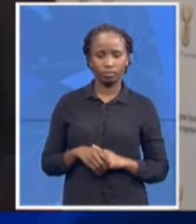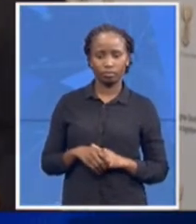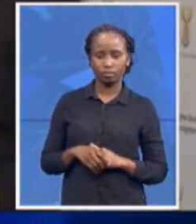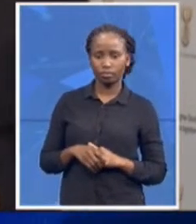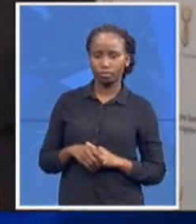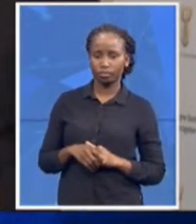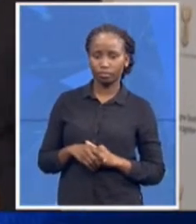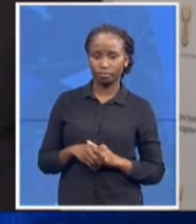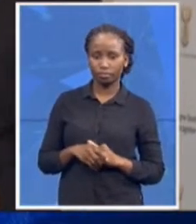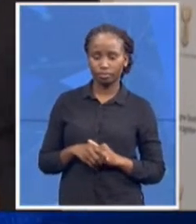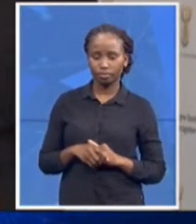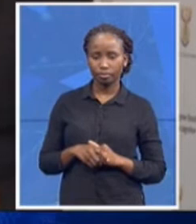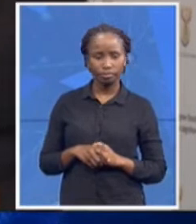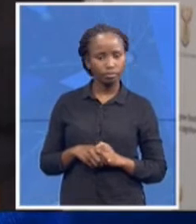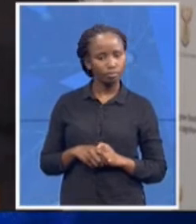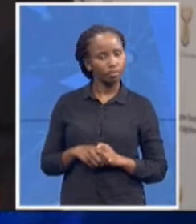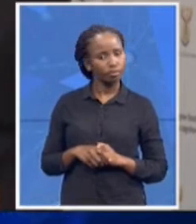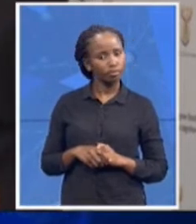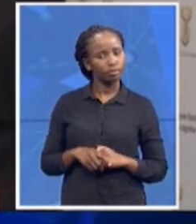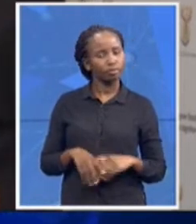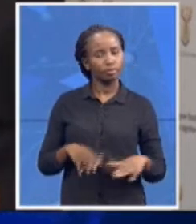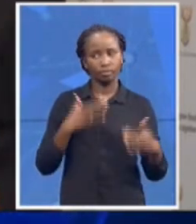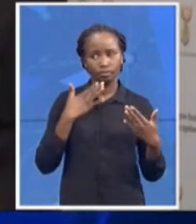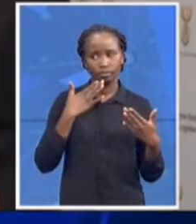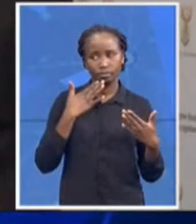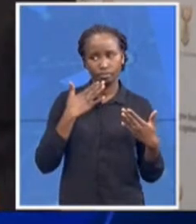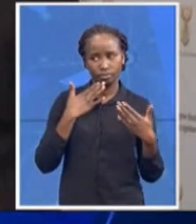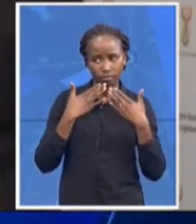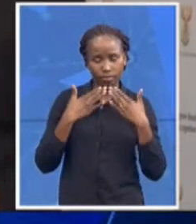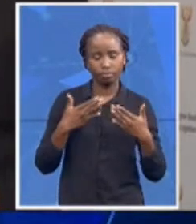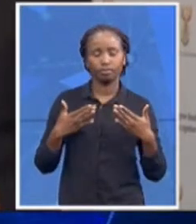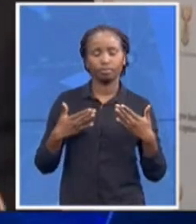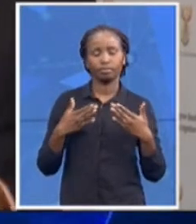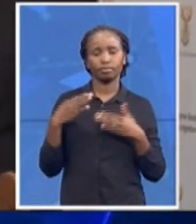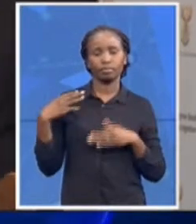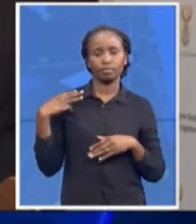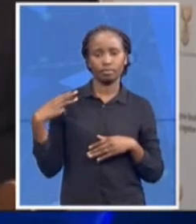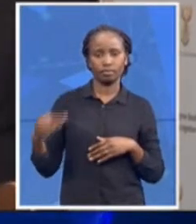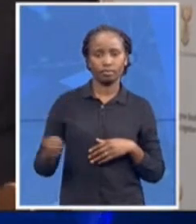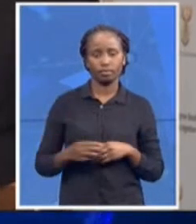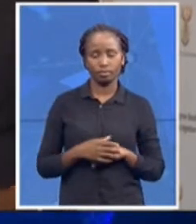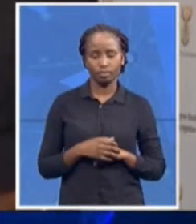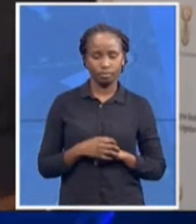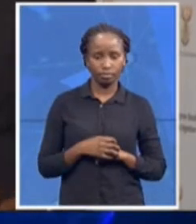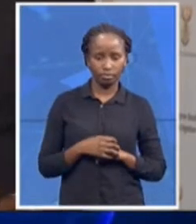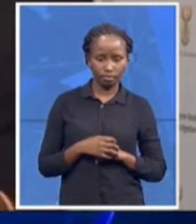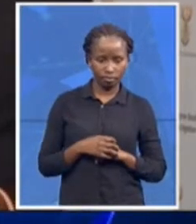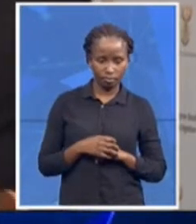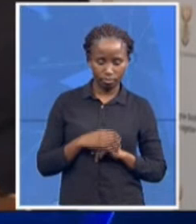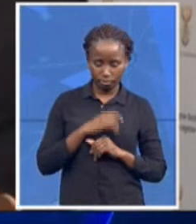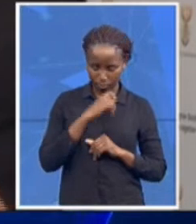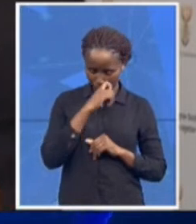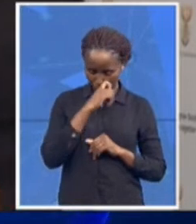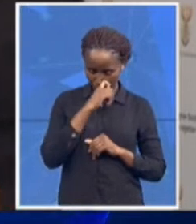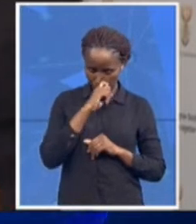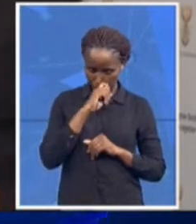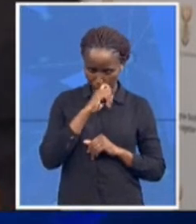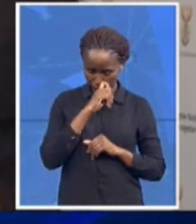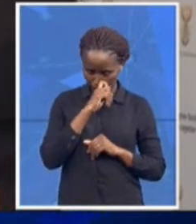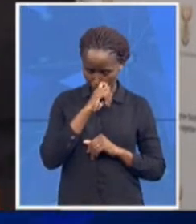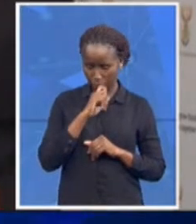Thank you, Minister. I will respond to the questions raised by